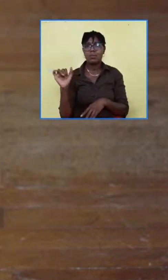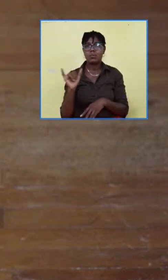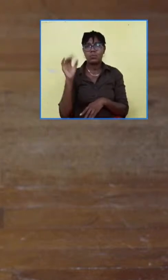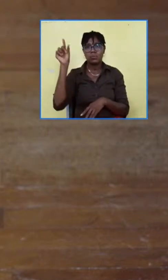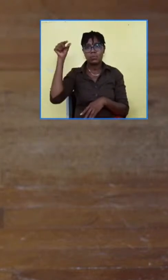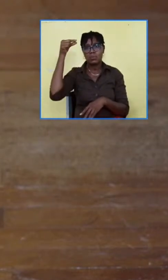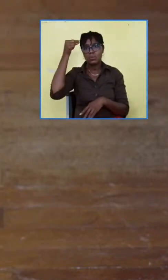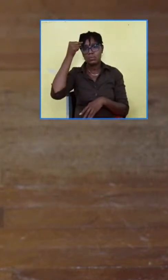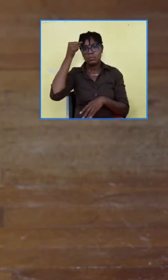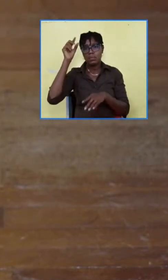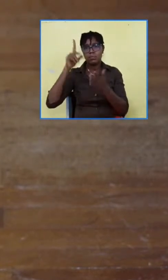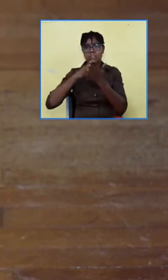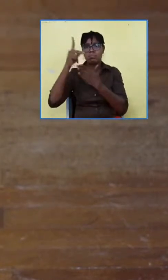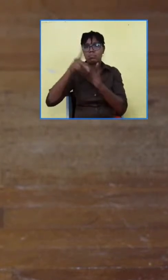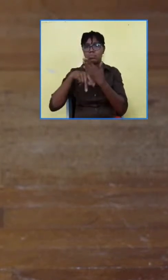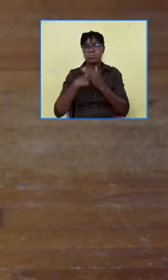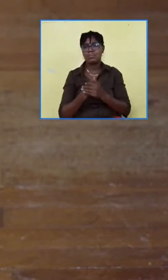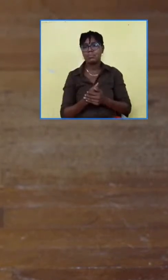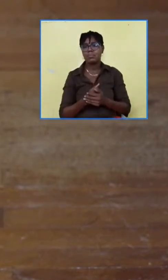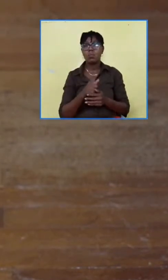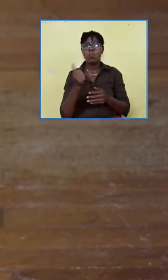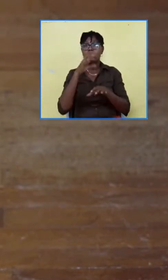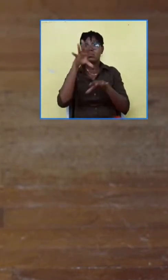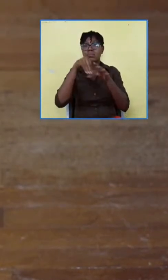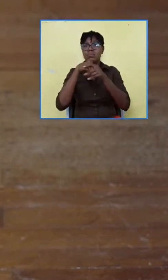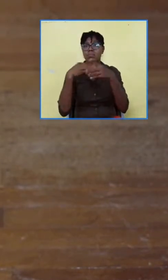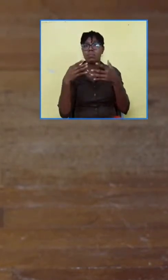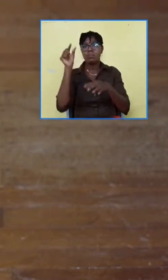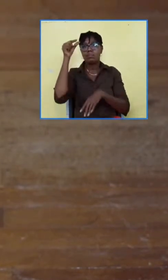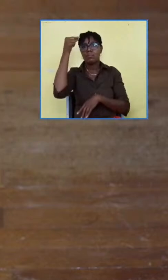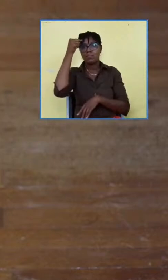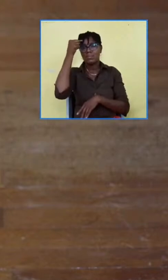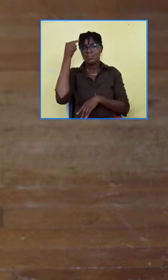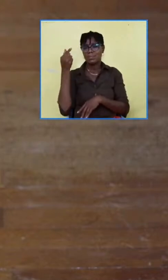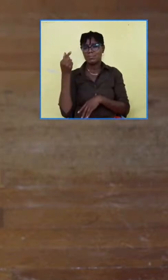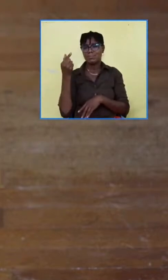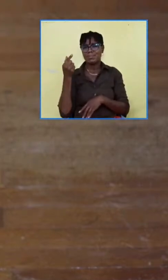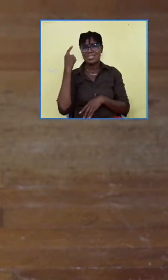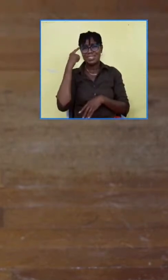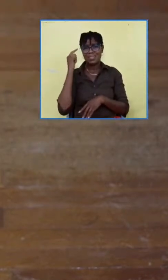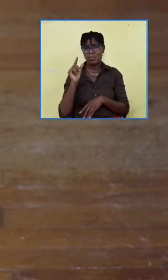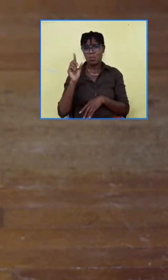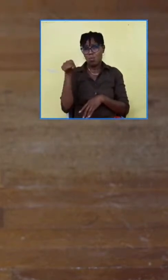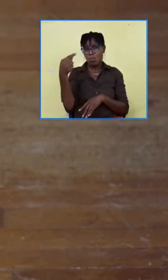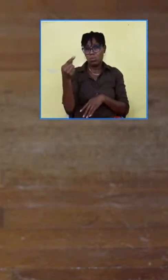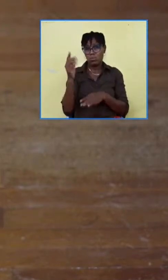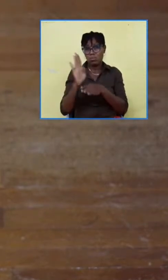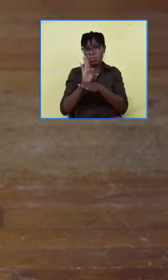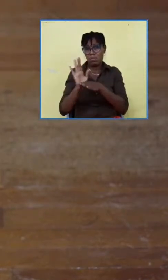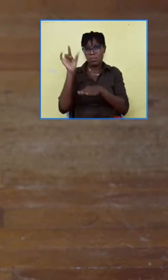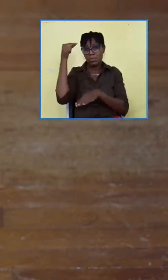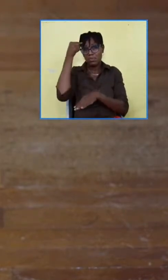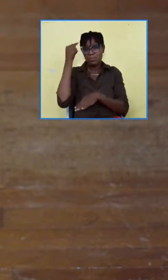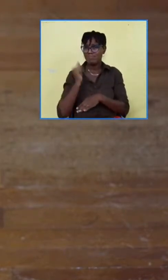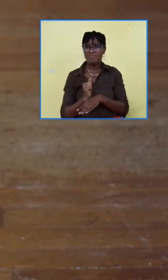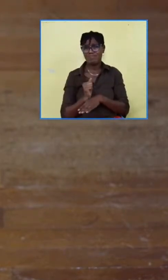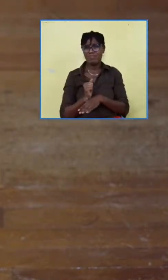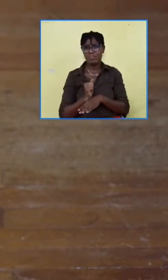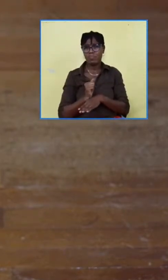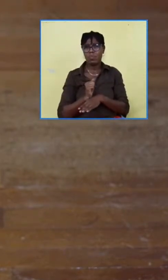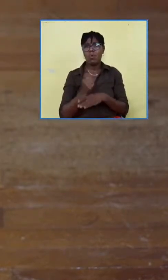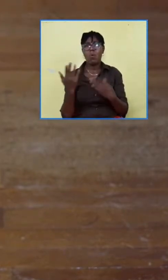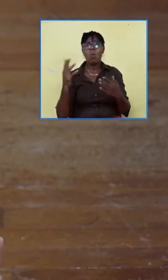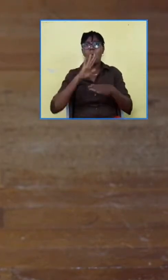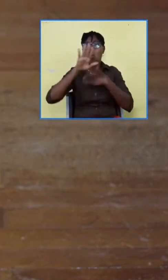And the final ingredient is honest and responsible government. And this is not only the government of Barbados, but also all leaders. So the